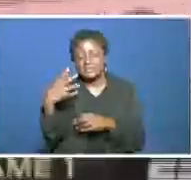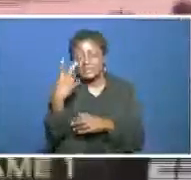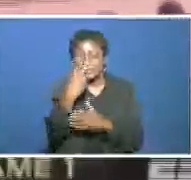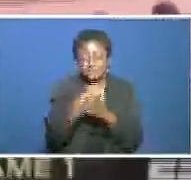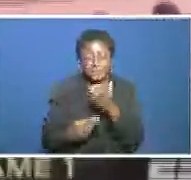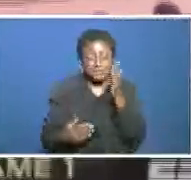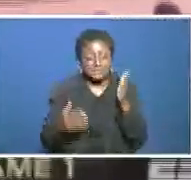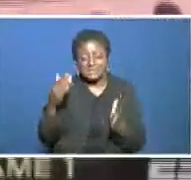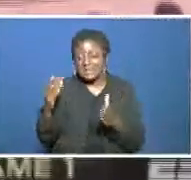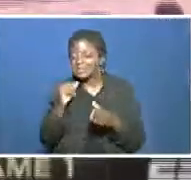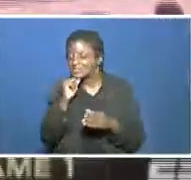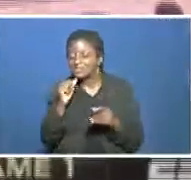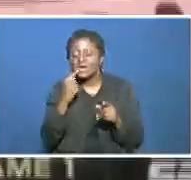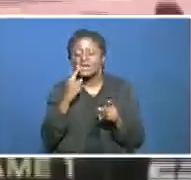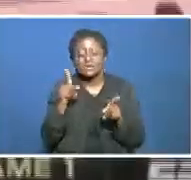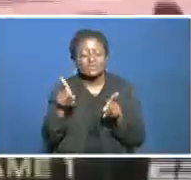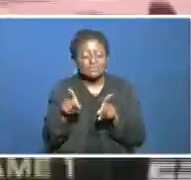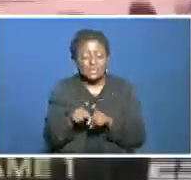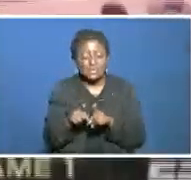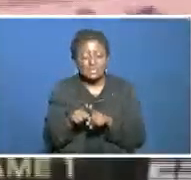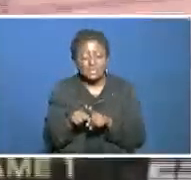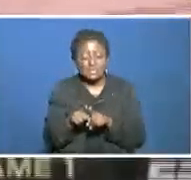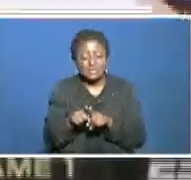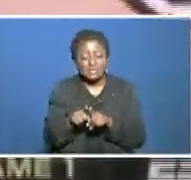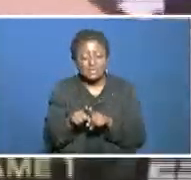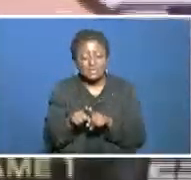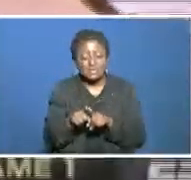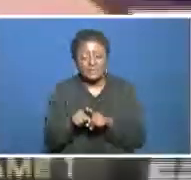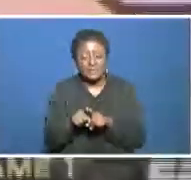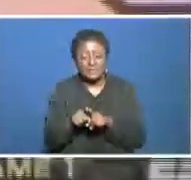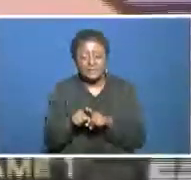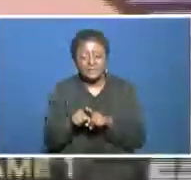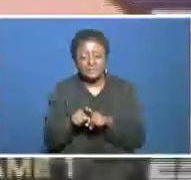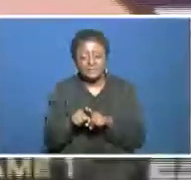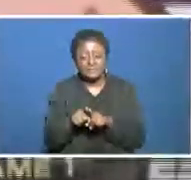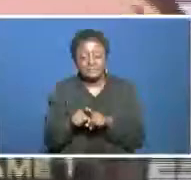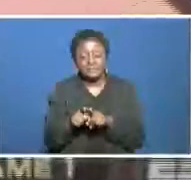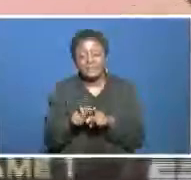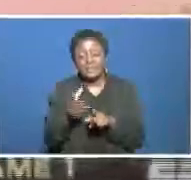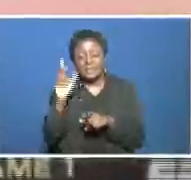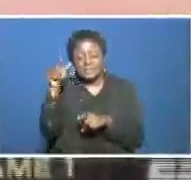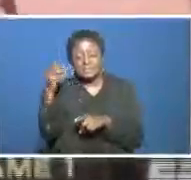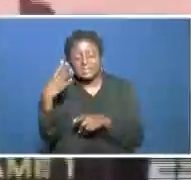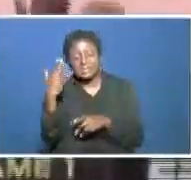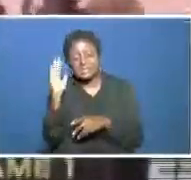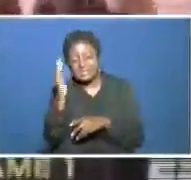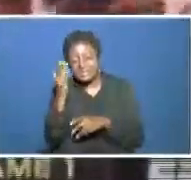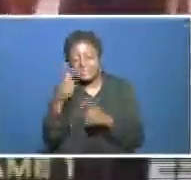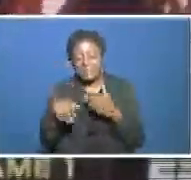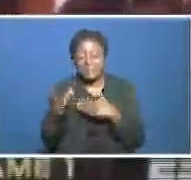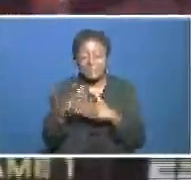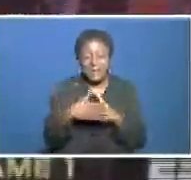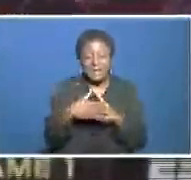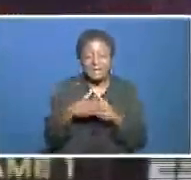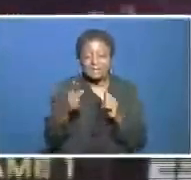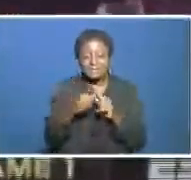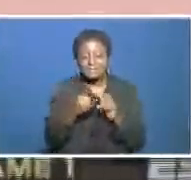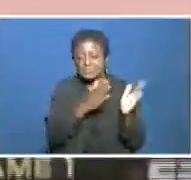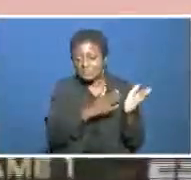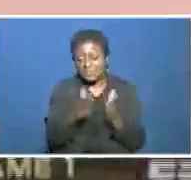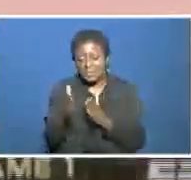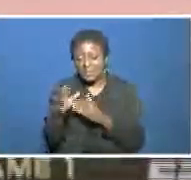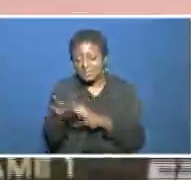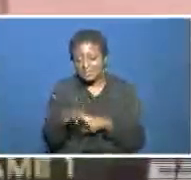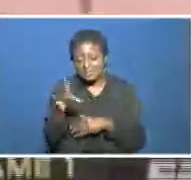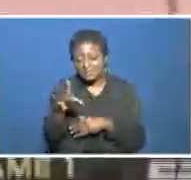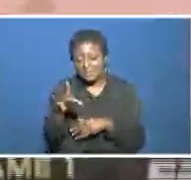Brooklyn reportedly requested all-star point guard Devin Booker in exchange for Durant. Meanwhile, the Suns seem to have gone back to the drawing board and found a deal